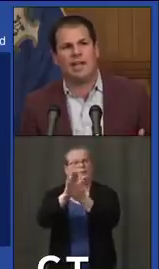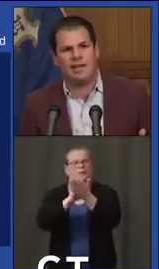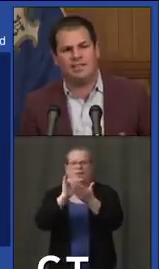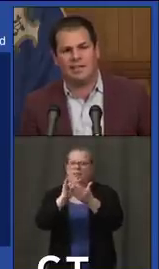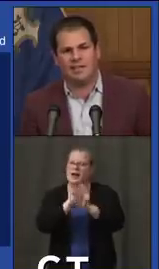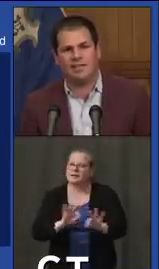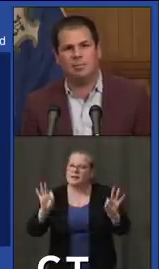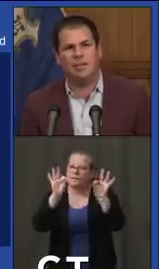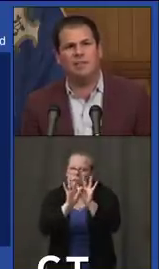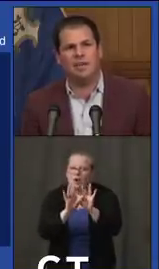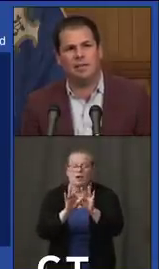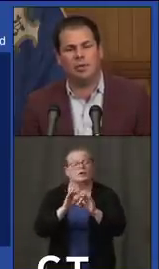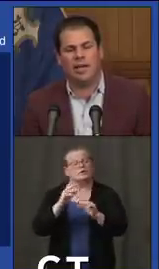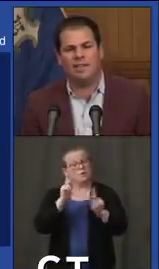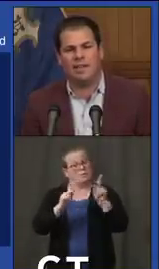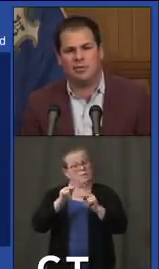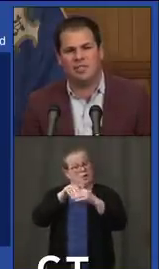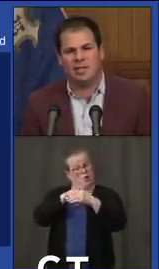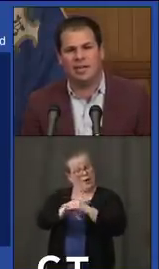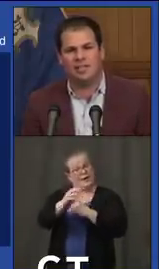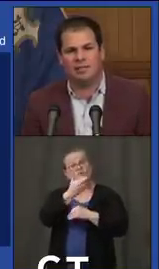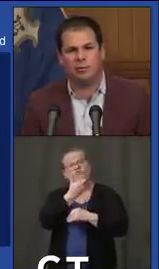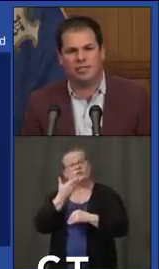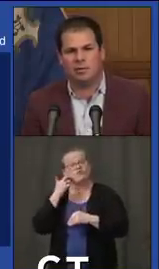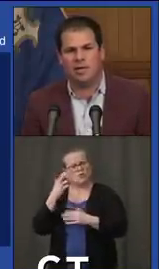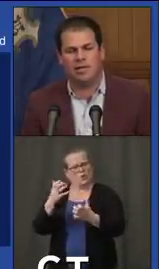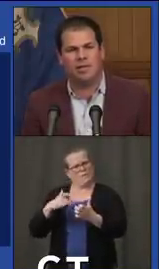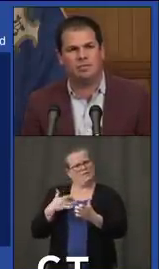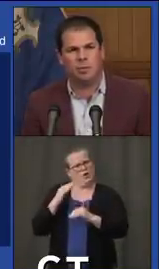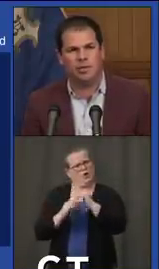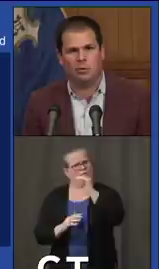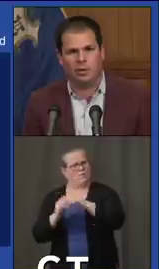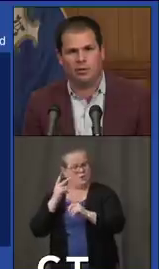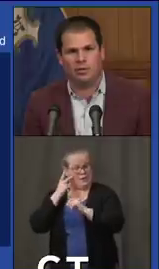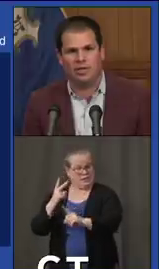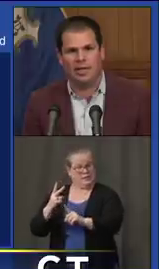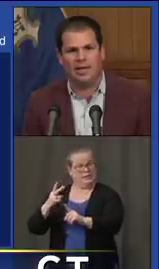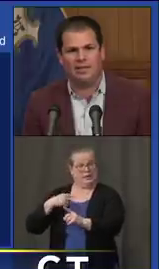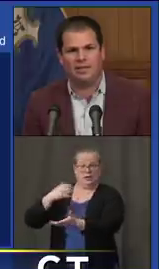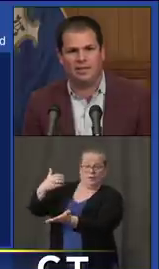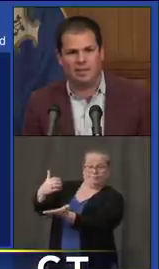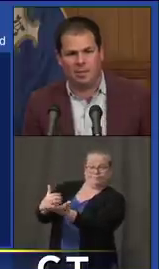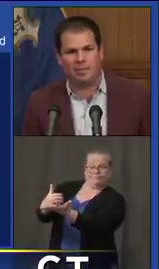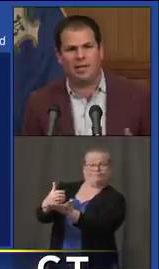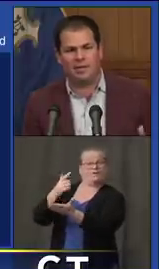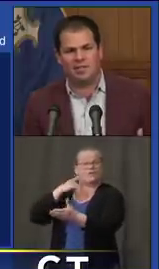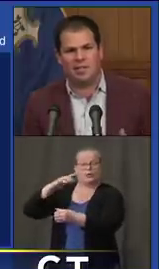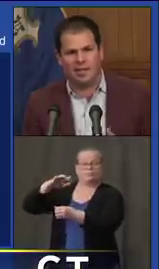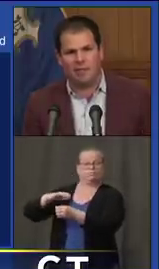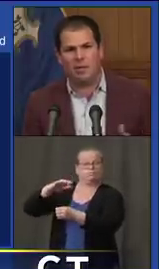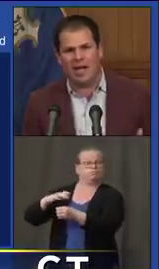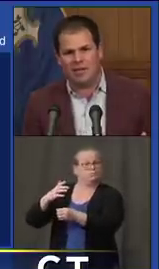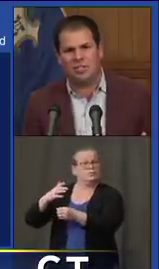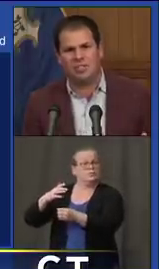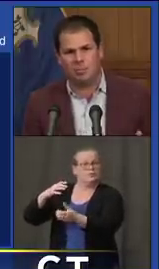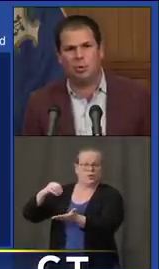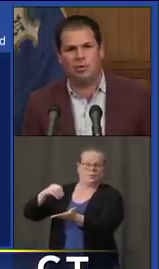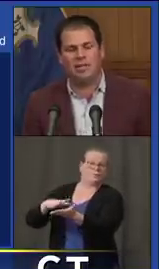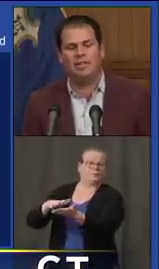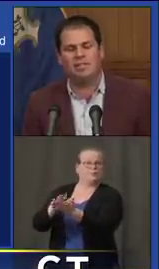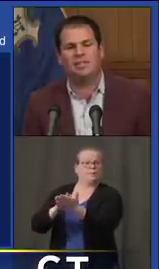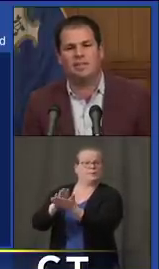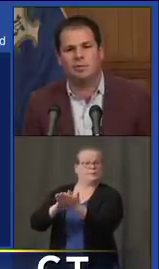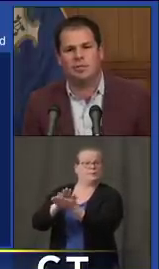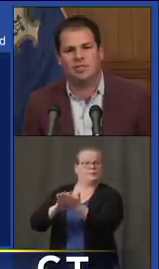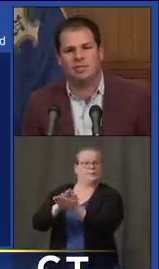Seeing hand sanitizer being available at the entrance and exit of a restaurant is really critical to the public understanding that hygiene is important